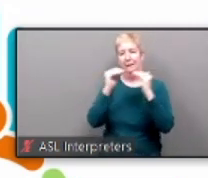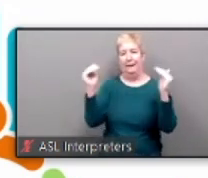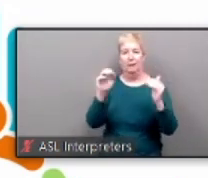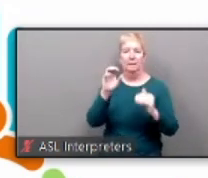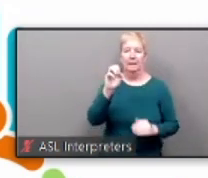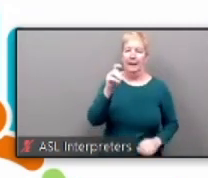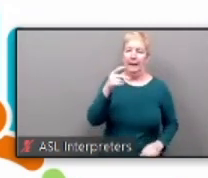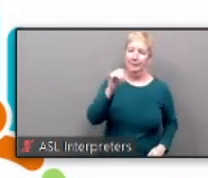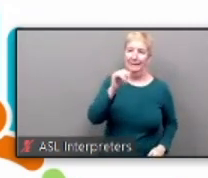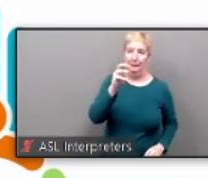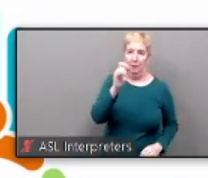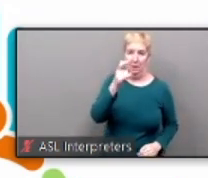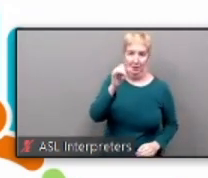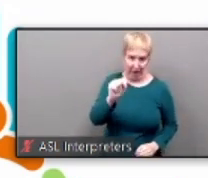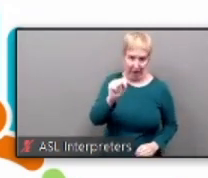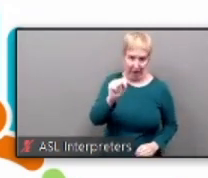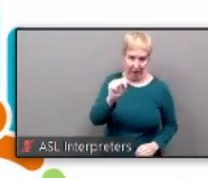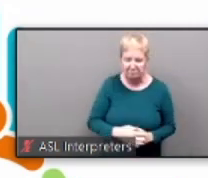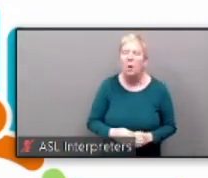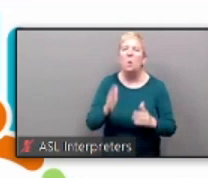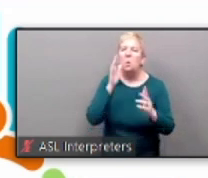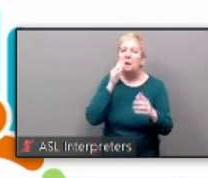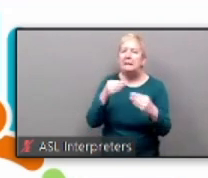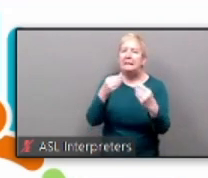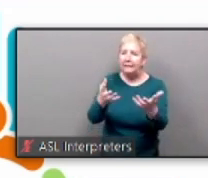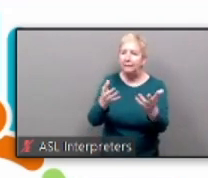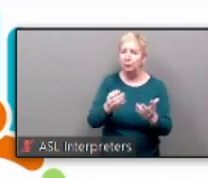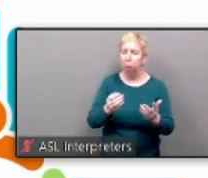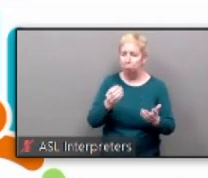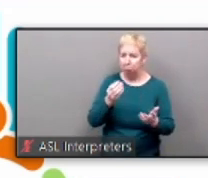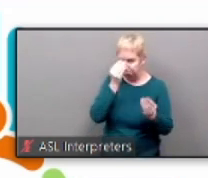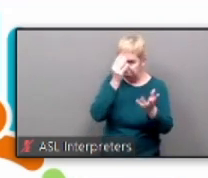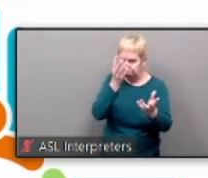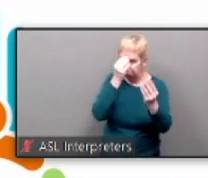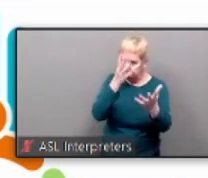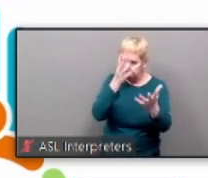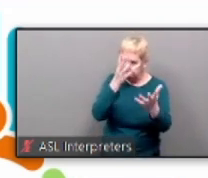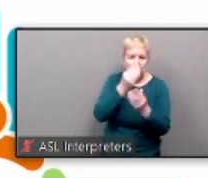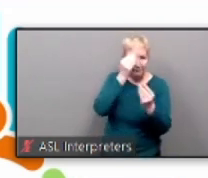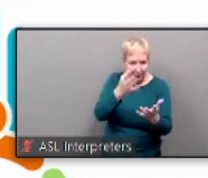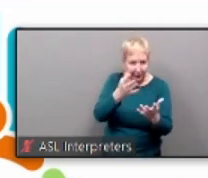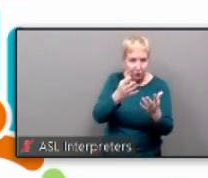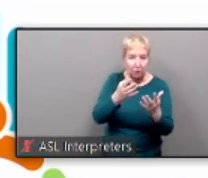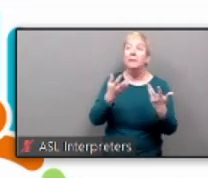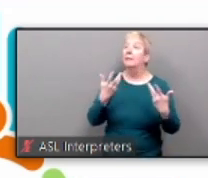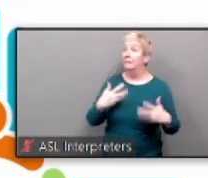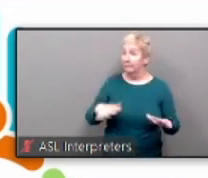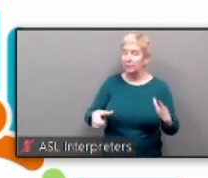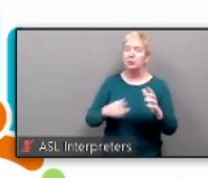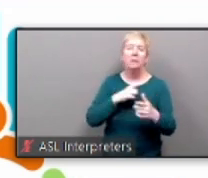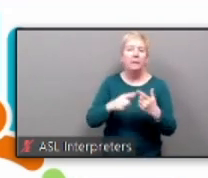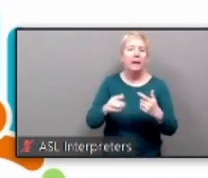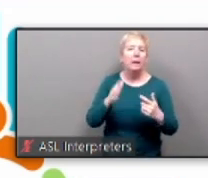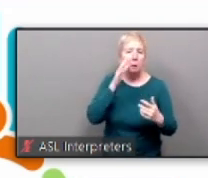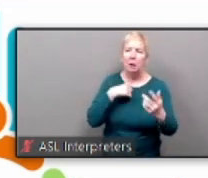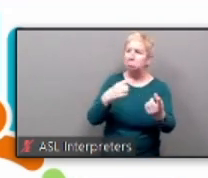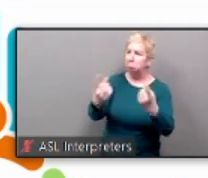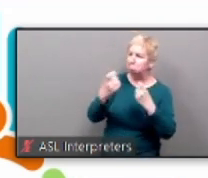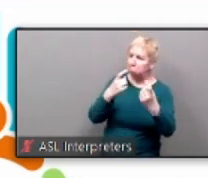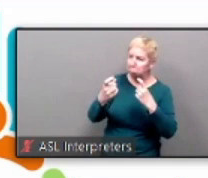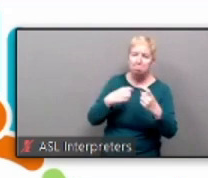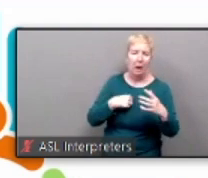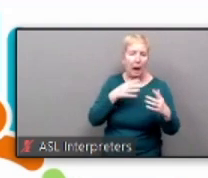Ross, who are going to provide some comprehensive updates. And then after that, I'll facilitate questions and answers with our media